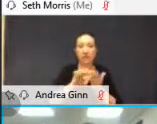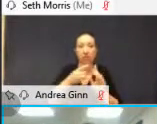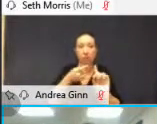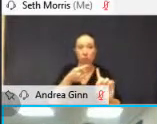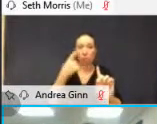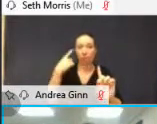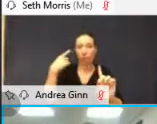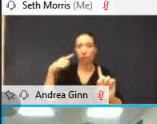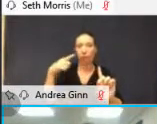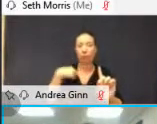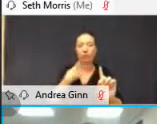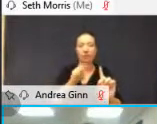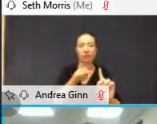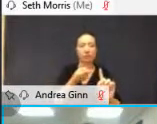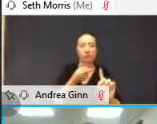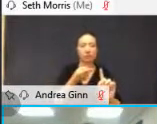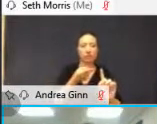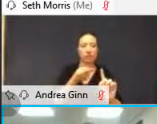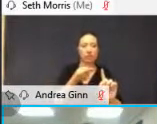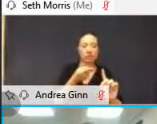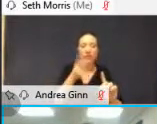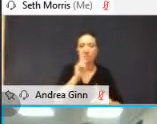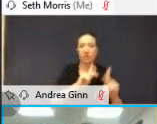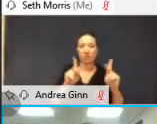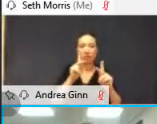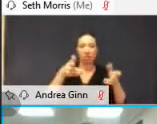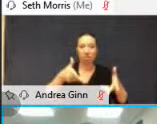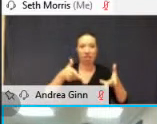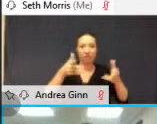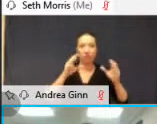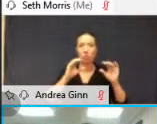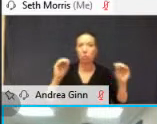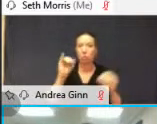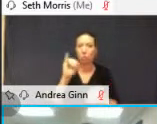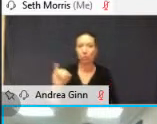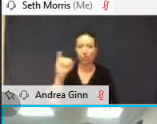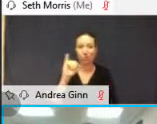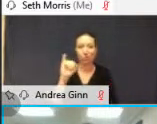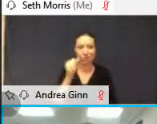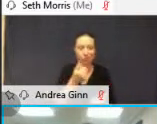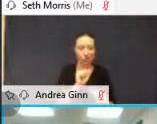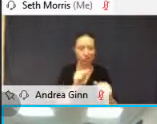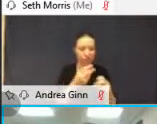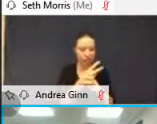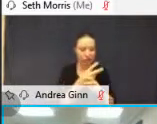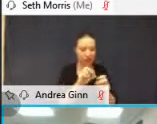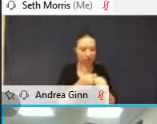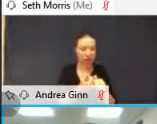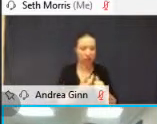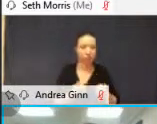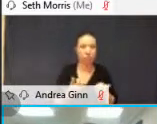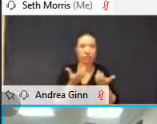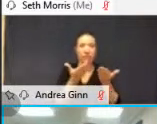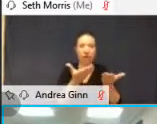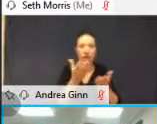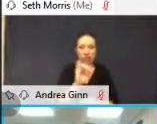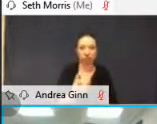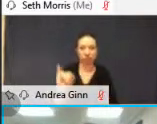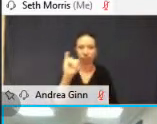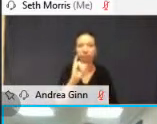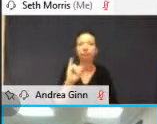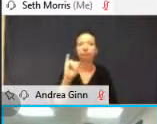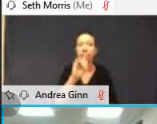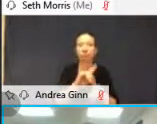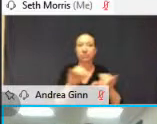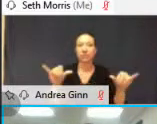to address the remaining uninsured population, so figure out how we could increase coverage across the board, and then also how we could